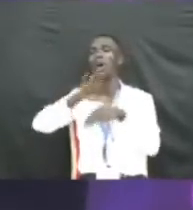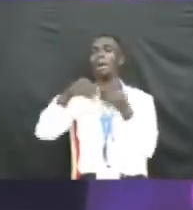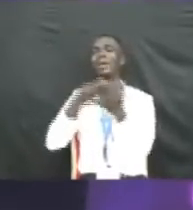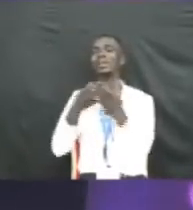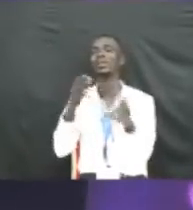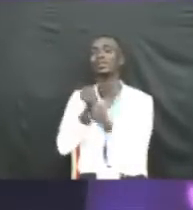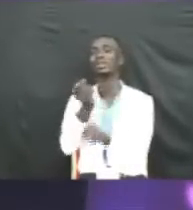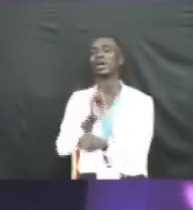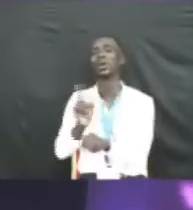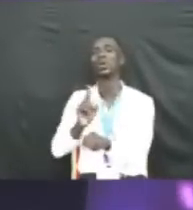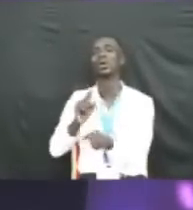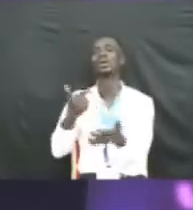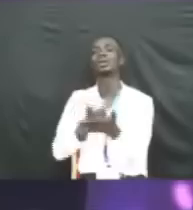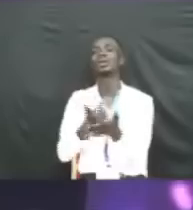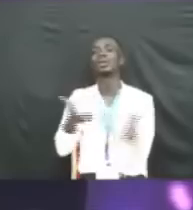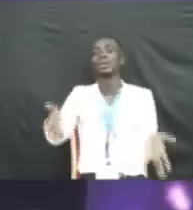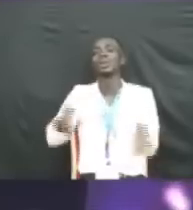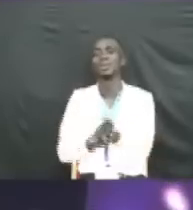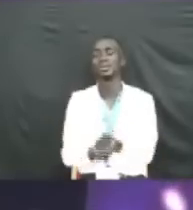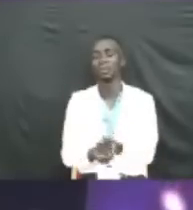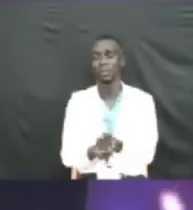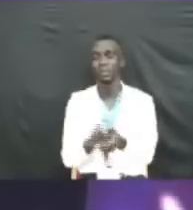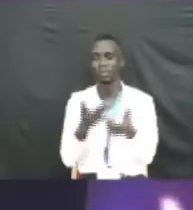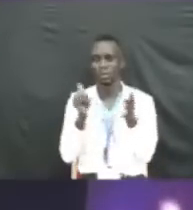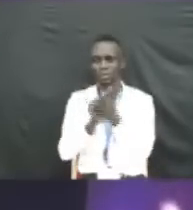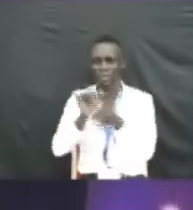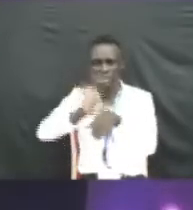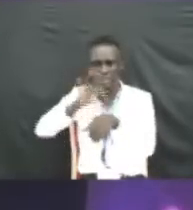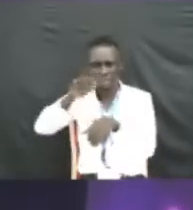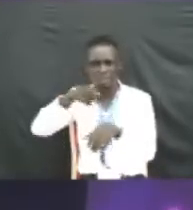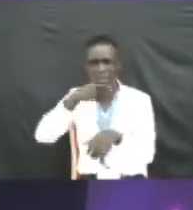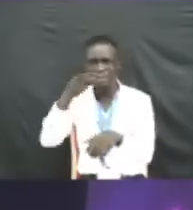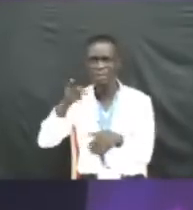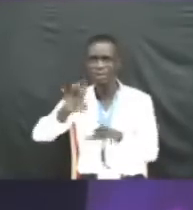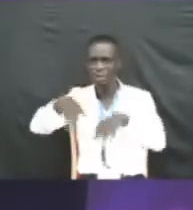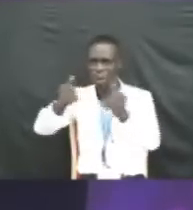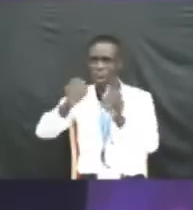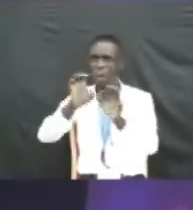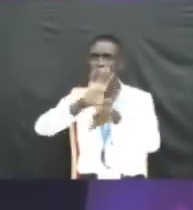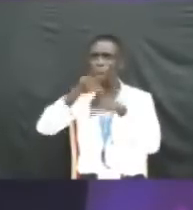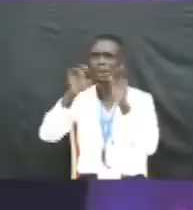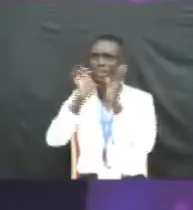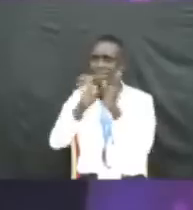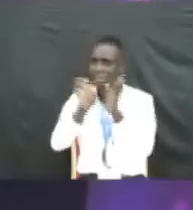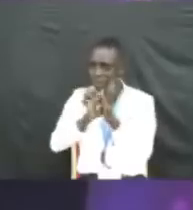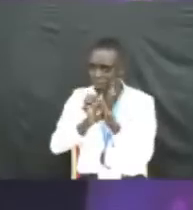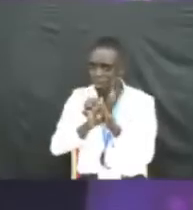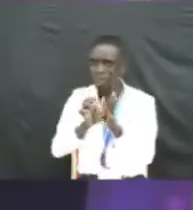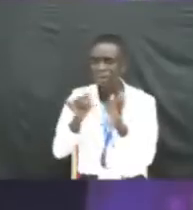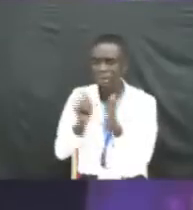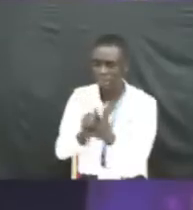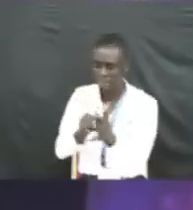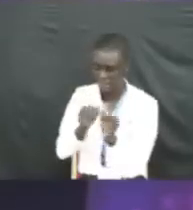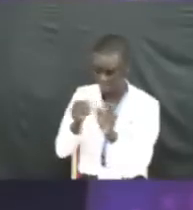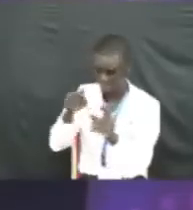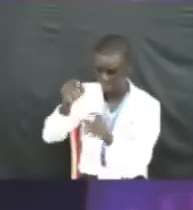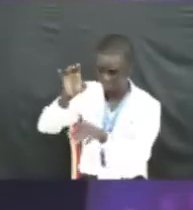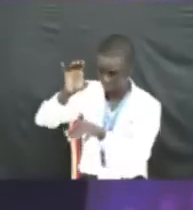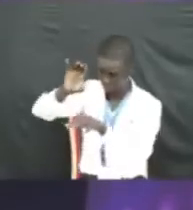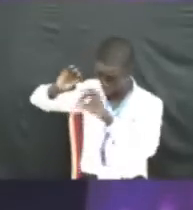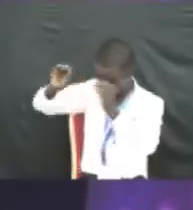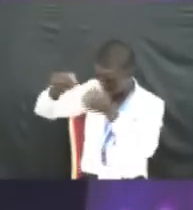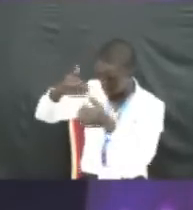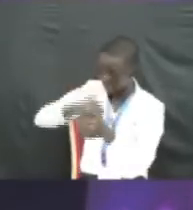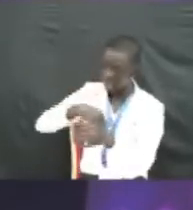Pentecost therefore provides us with the needed example that with good leadership, Ghana has